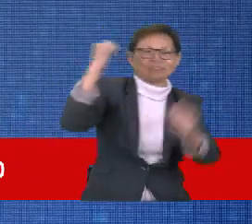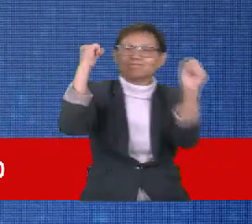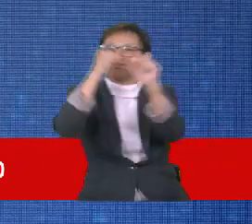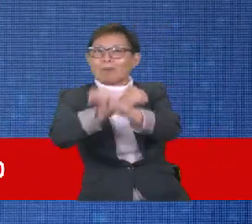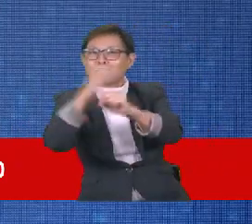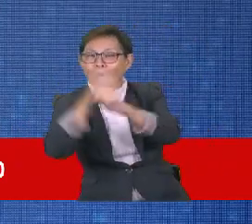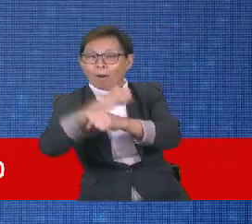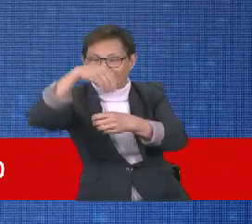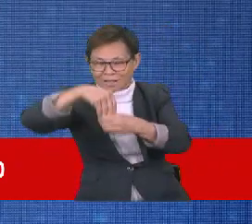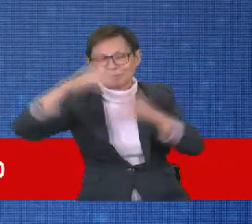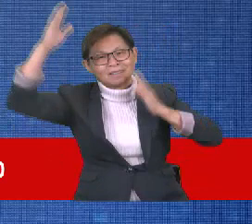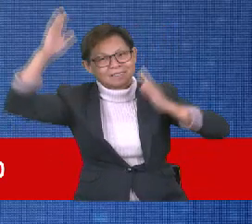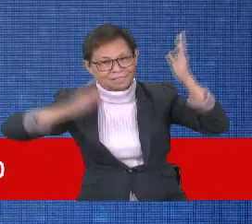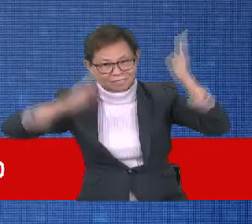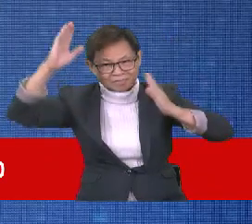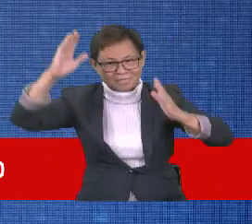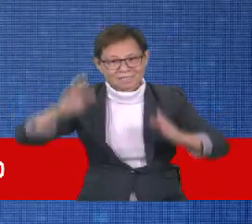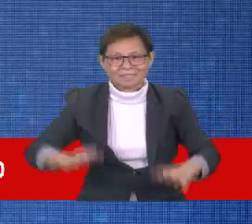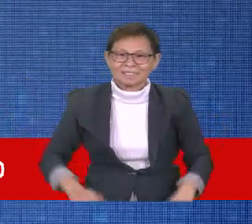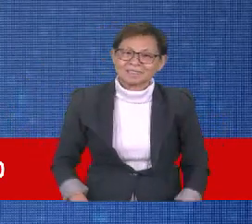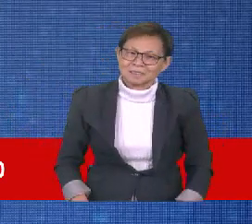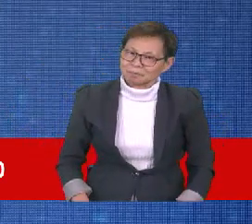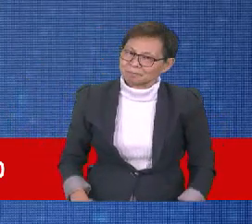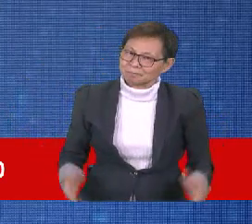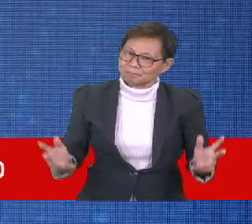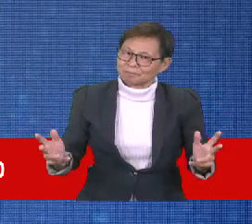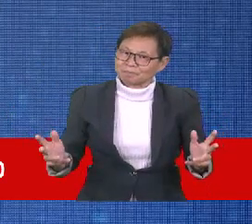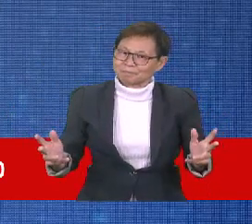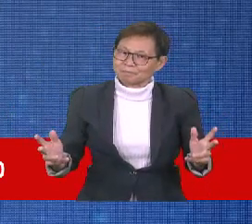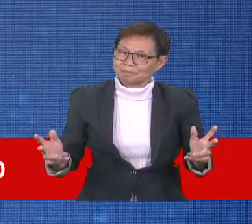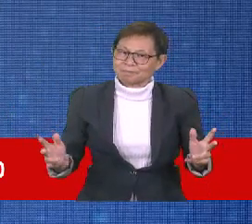challenge in Malaysia. Yes,